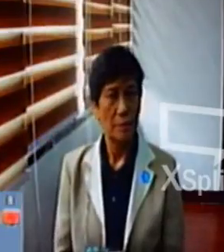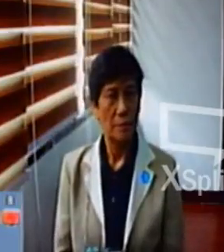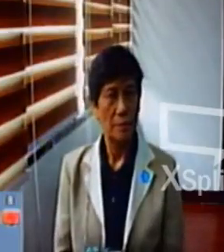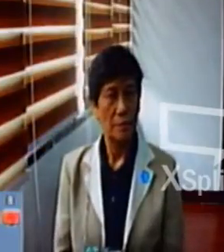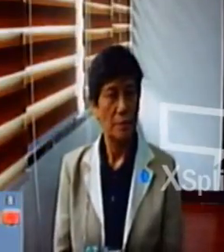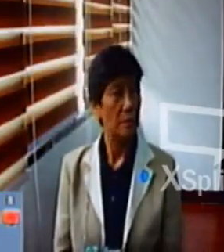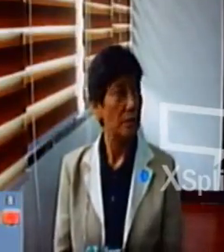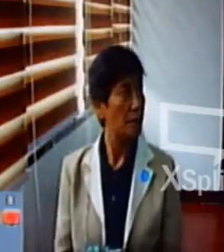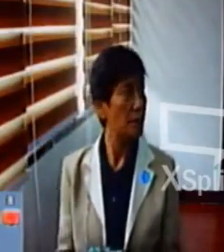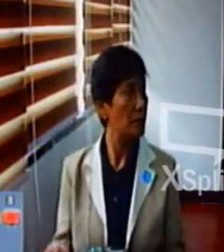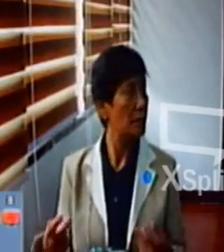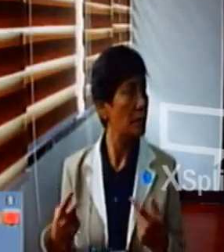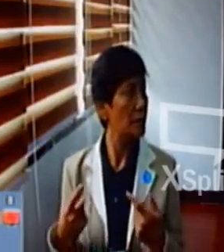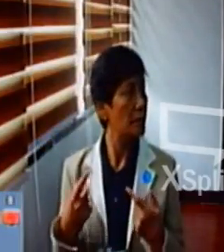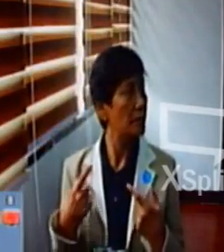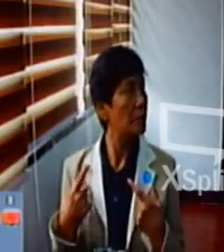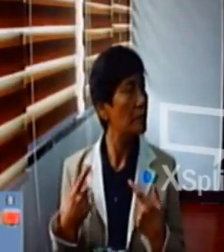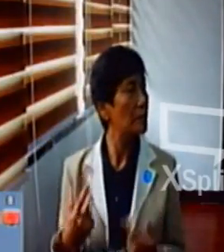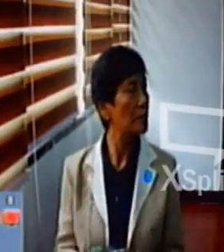May we have our legal